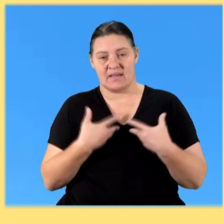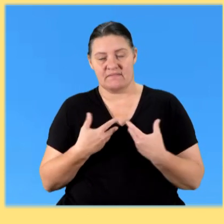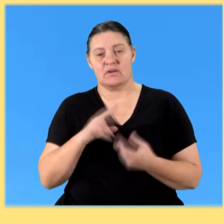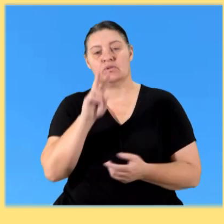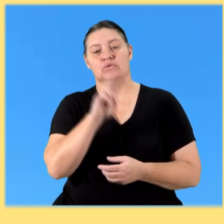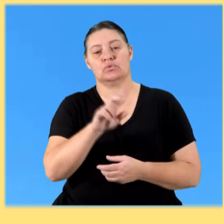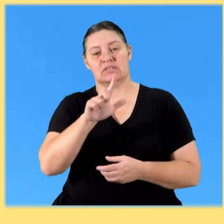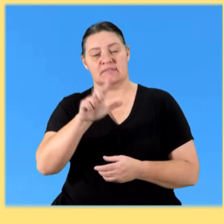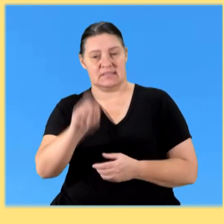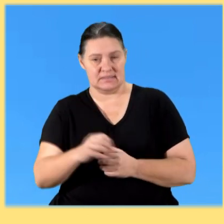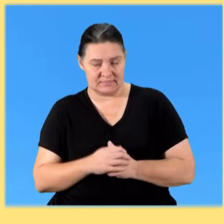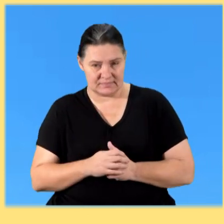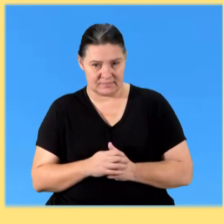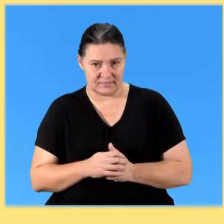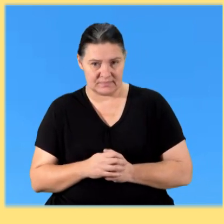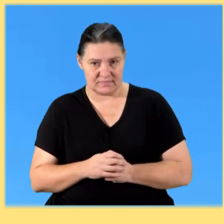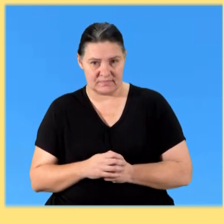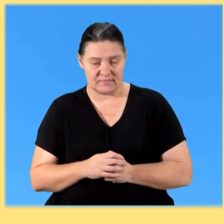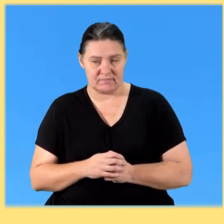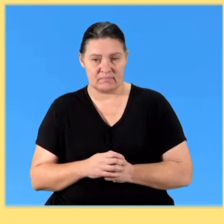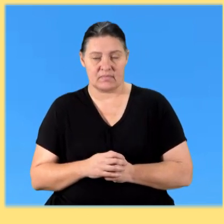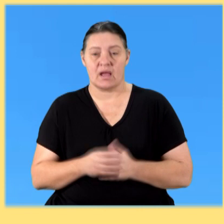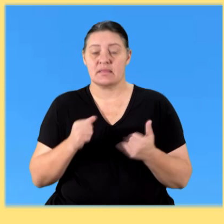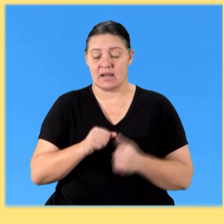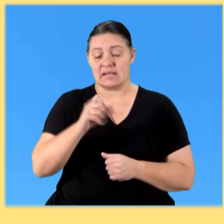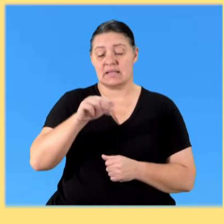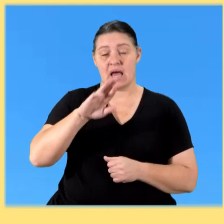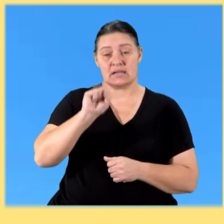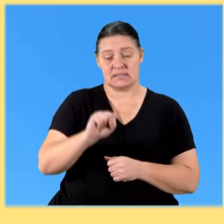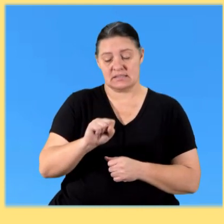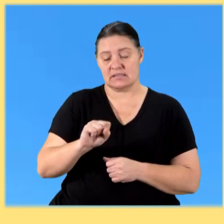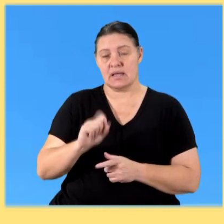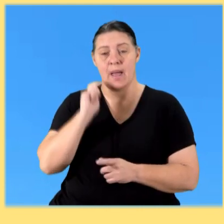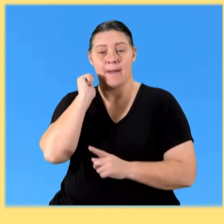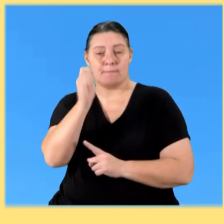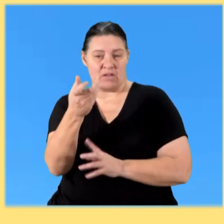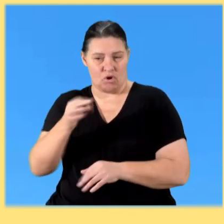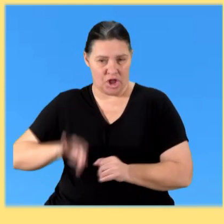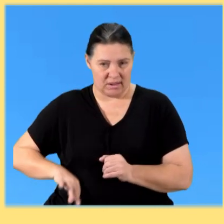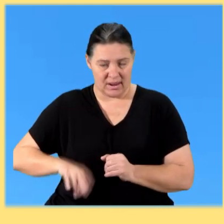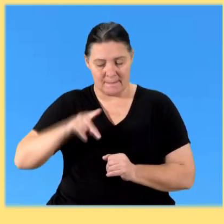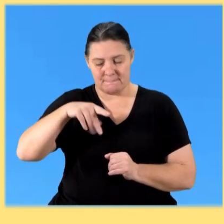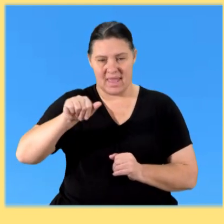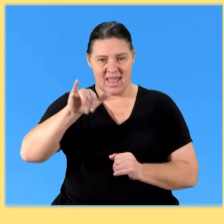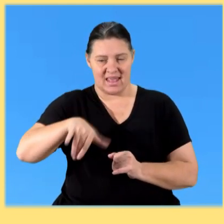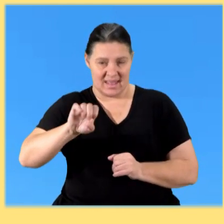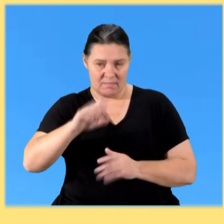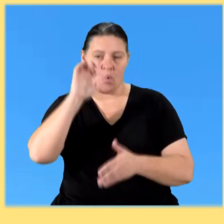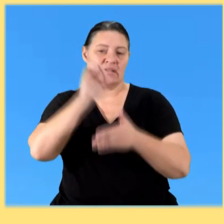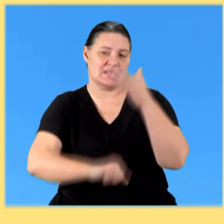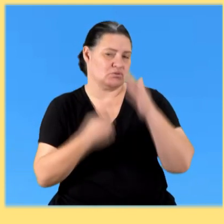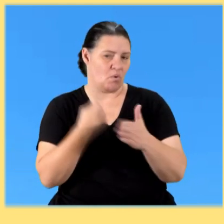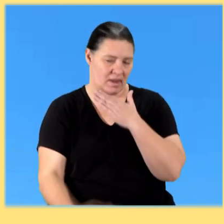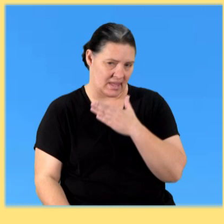give me 270. Then SARS pay as you earn. We only have the